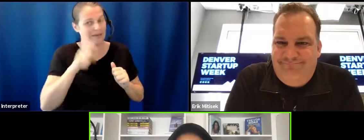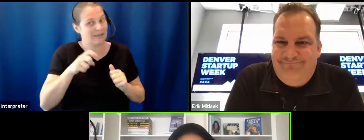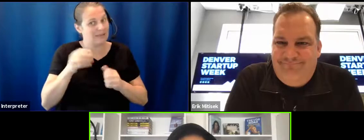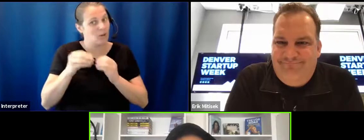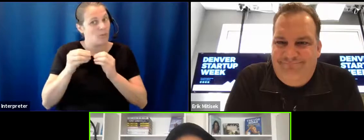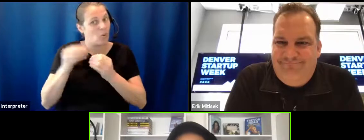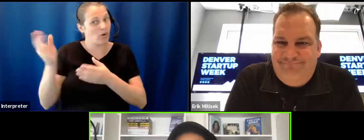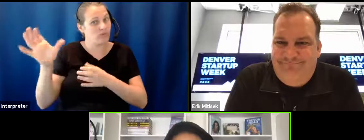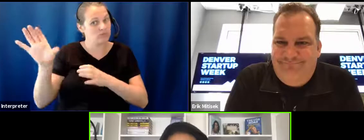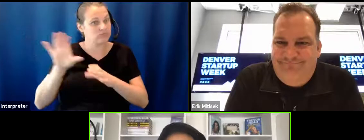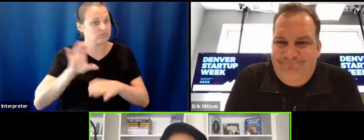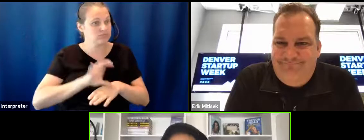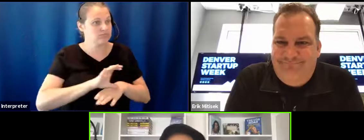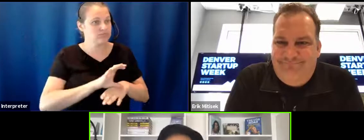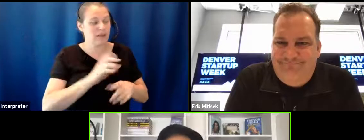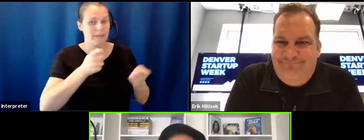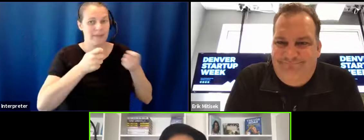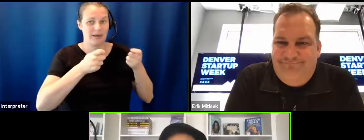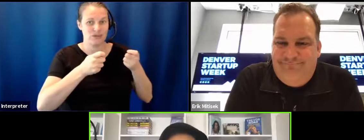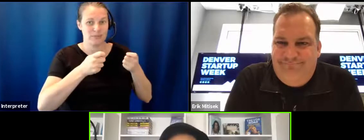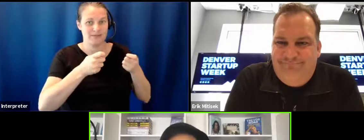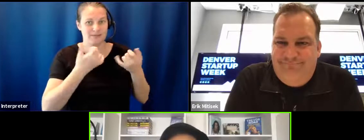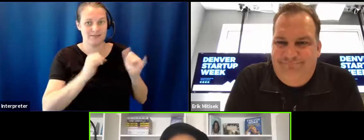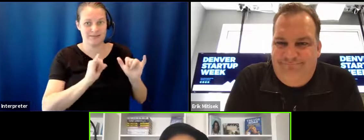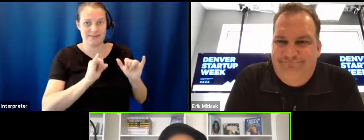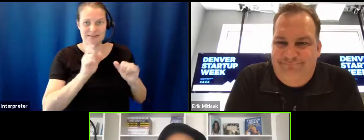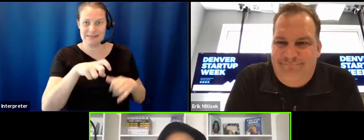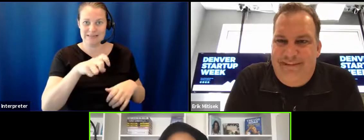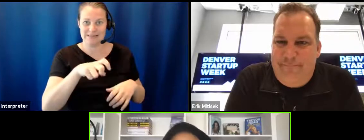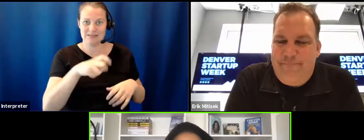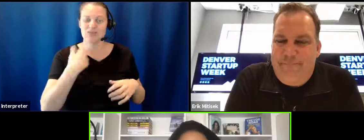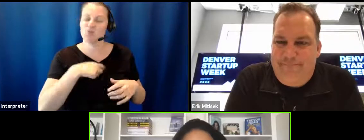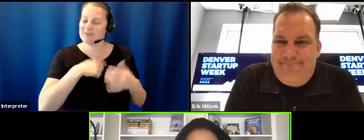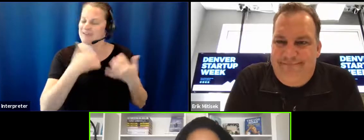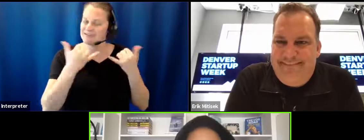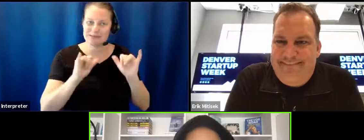management? That's still to this day what we worry about and think about. So